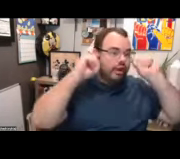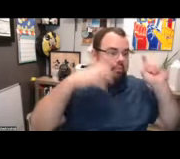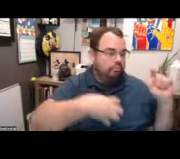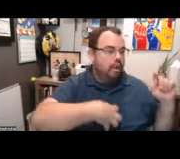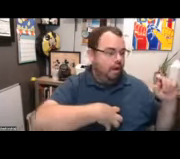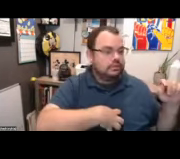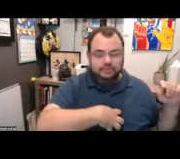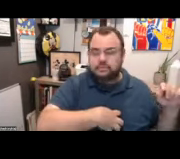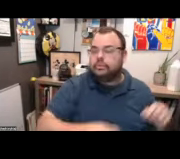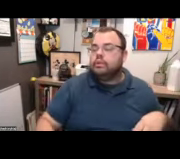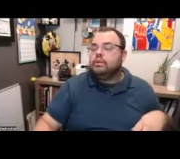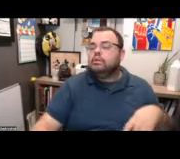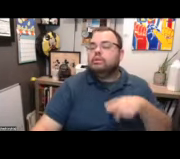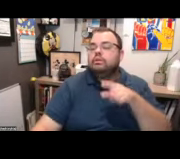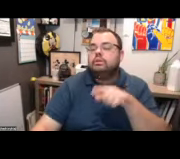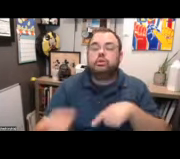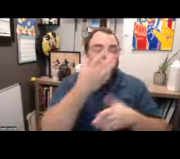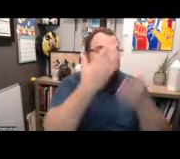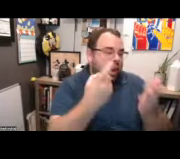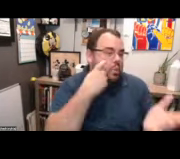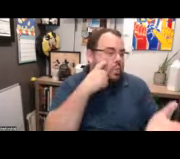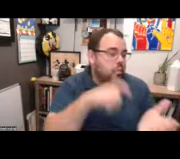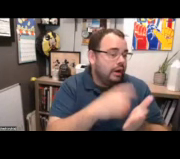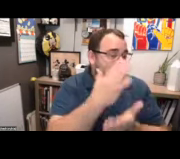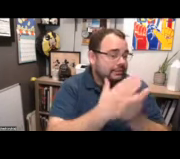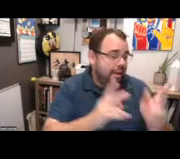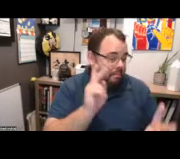in the box and directed to the hearing aid.